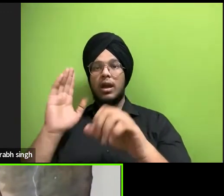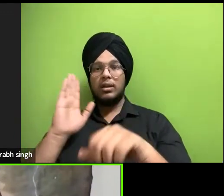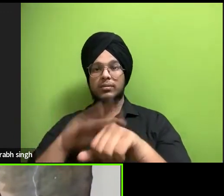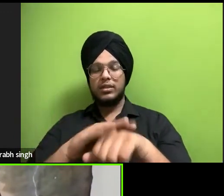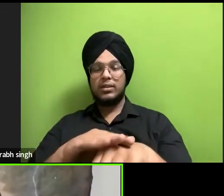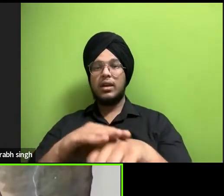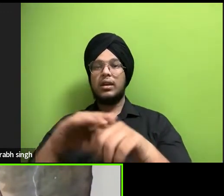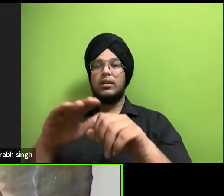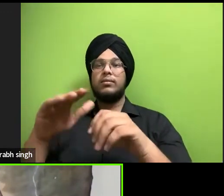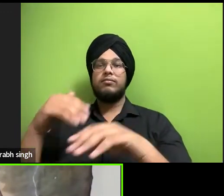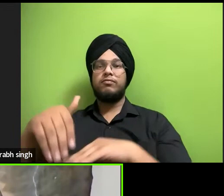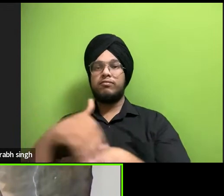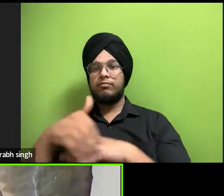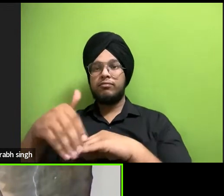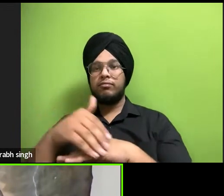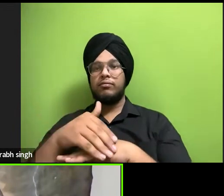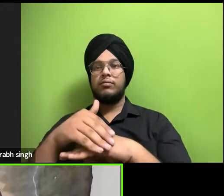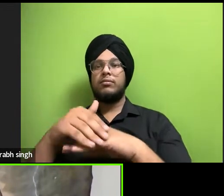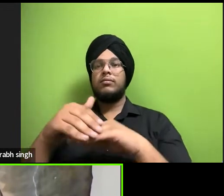architect, Shiro